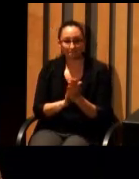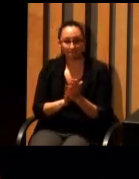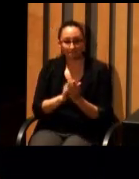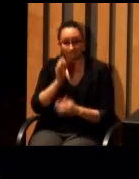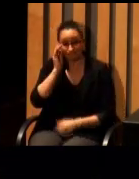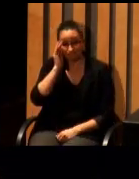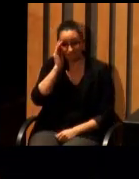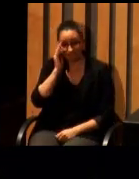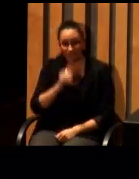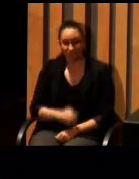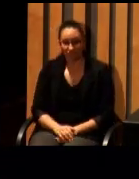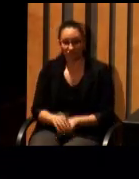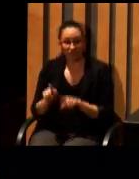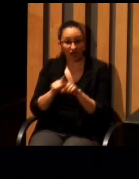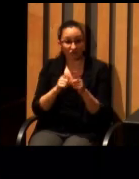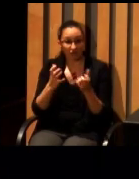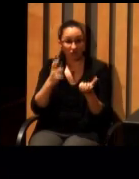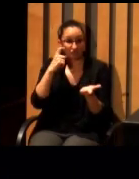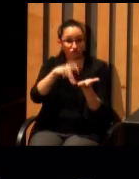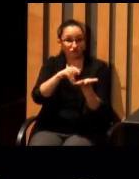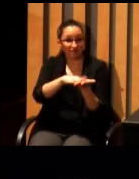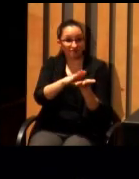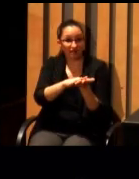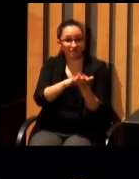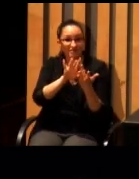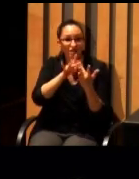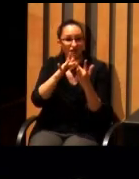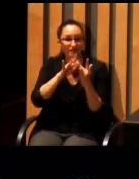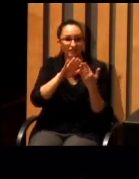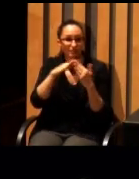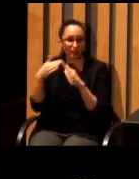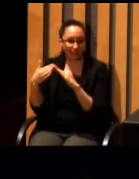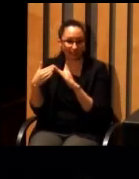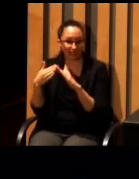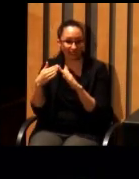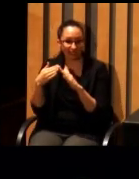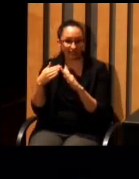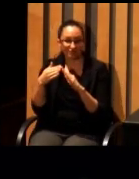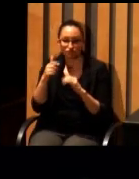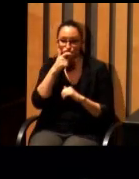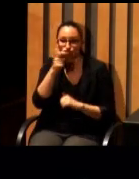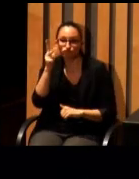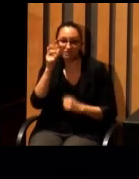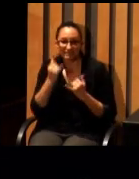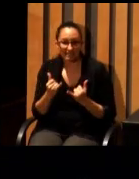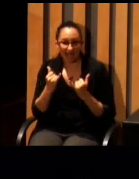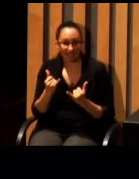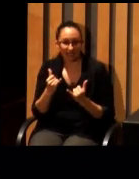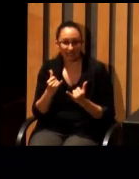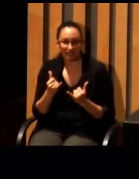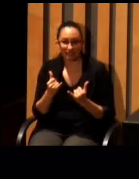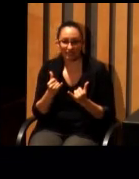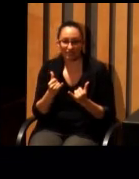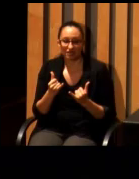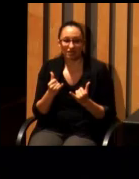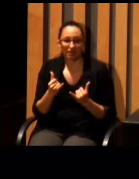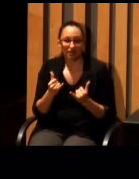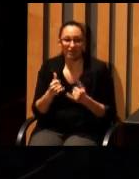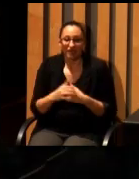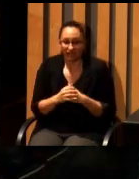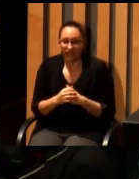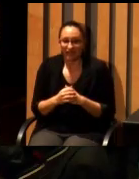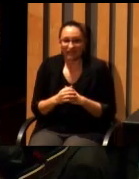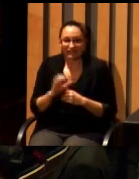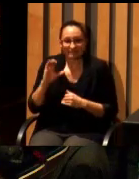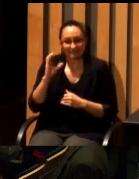I would also like to recognize the online community for tuning in. We have come full circle. We are